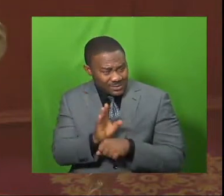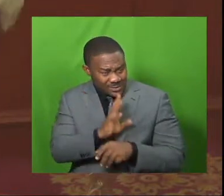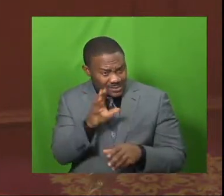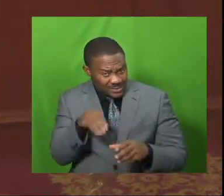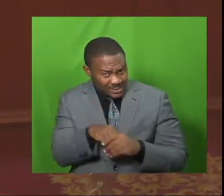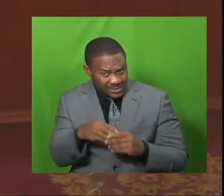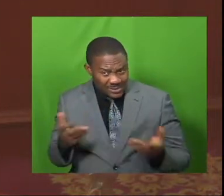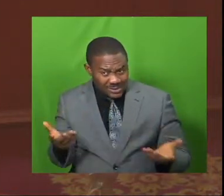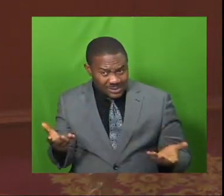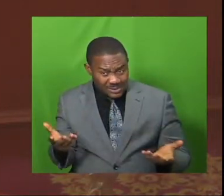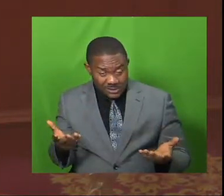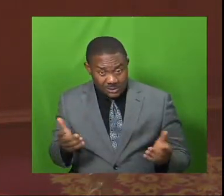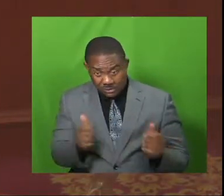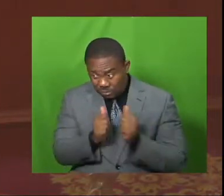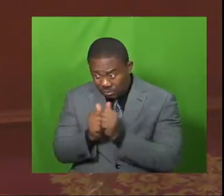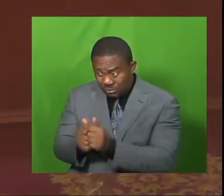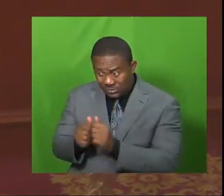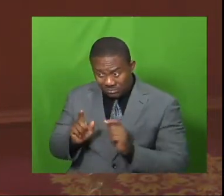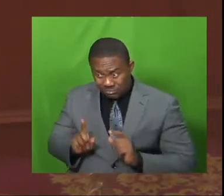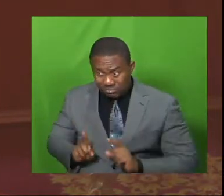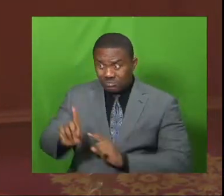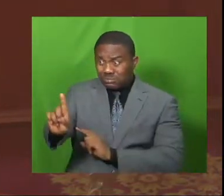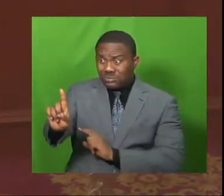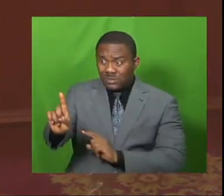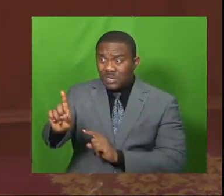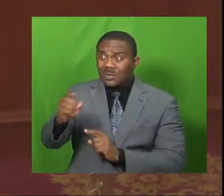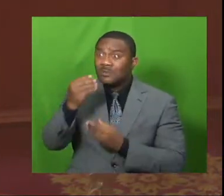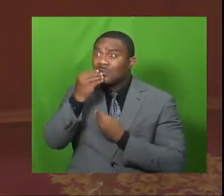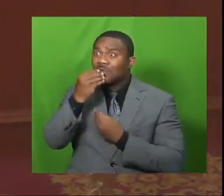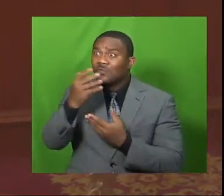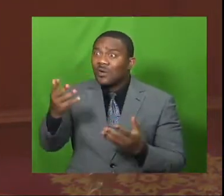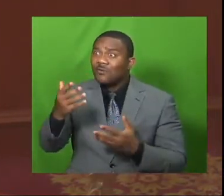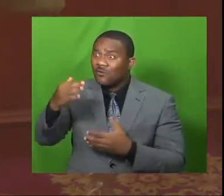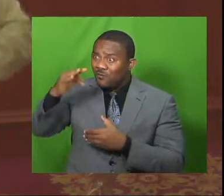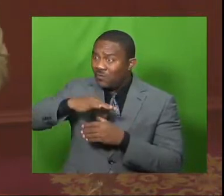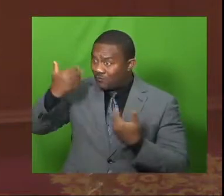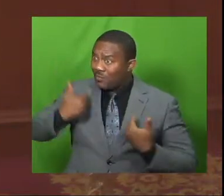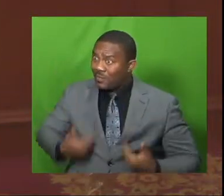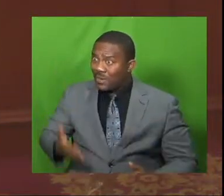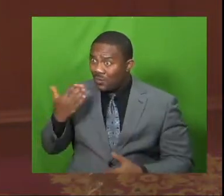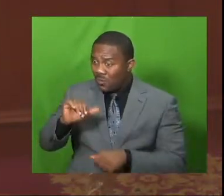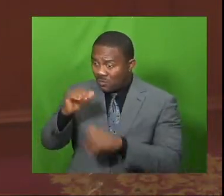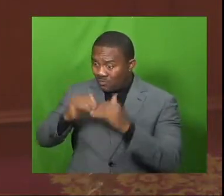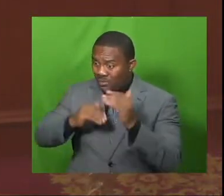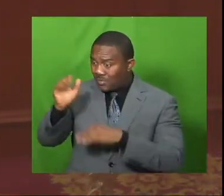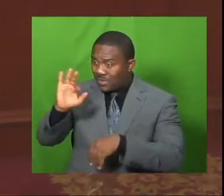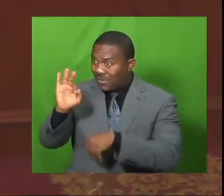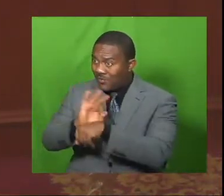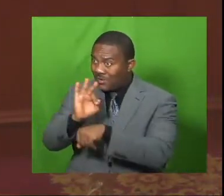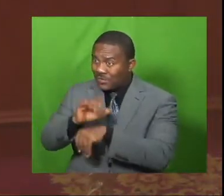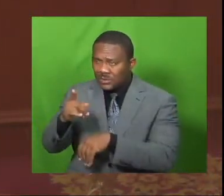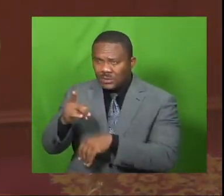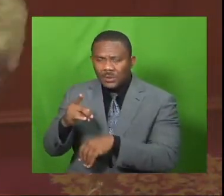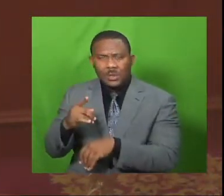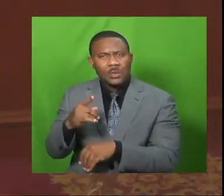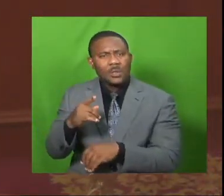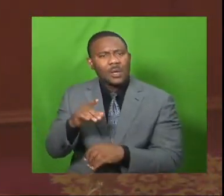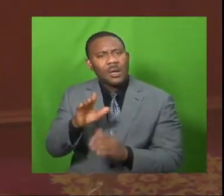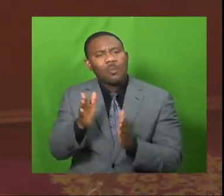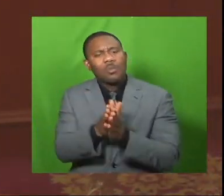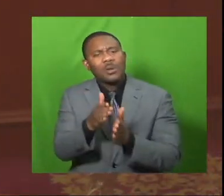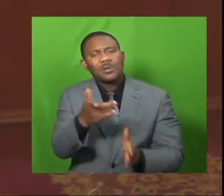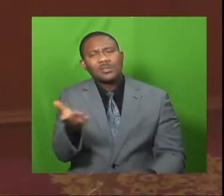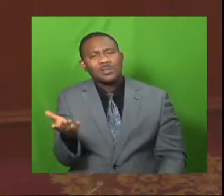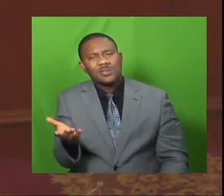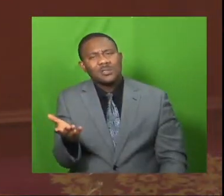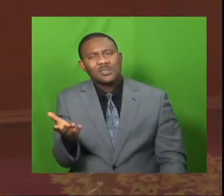you on the campaign platform when you were telling the people of Boga that they should vote for you to give them a factory? When they now ask you for their factory, you say no private